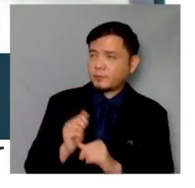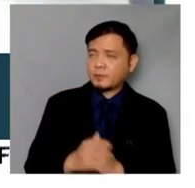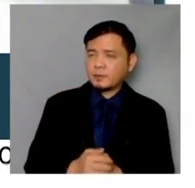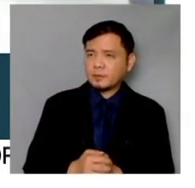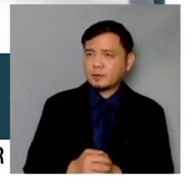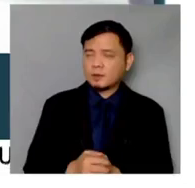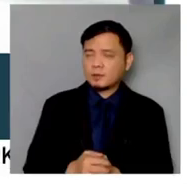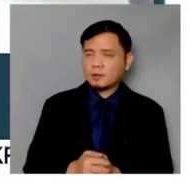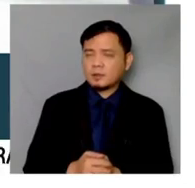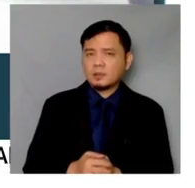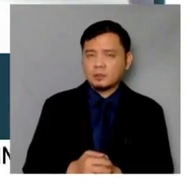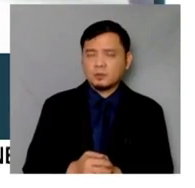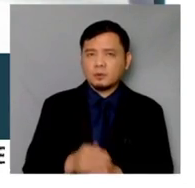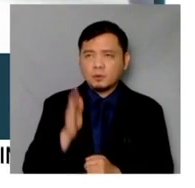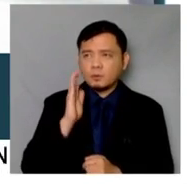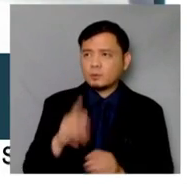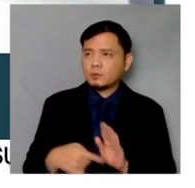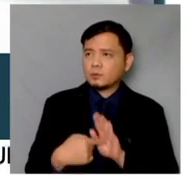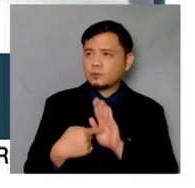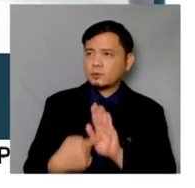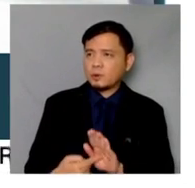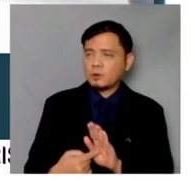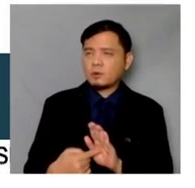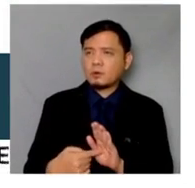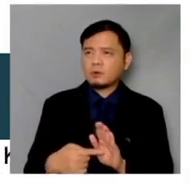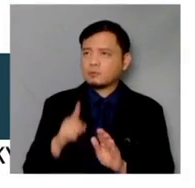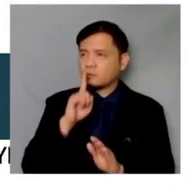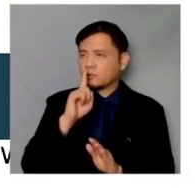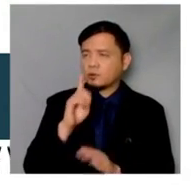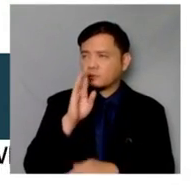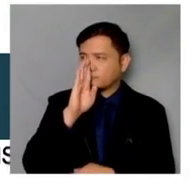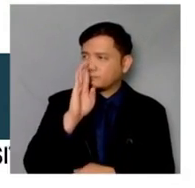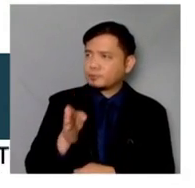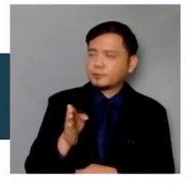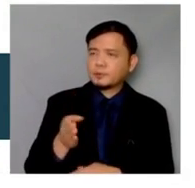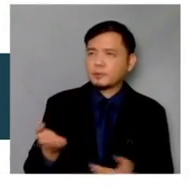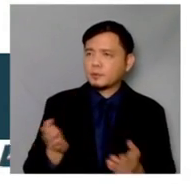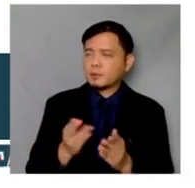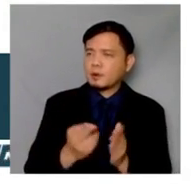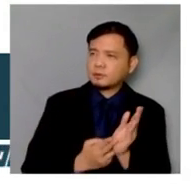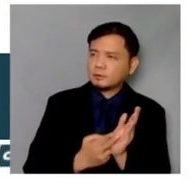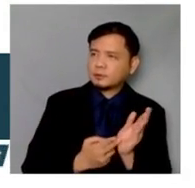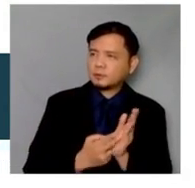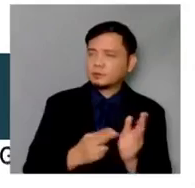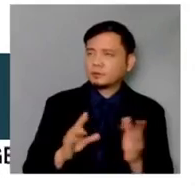interview, it will show how candid Mr. Ragos is, how